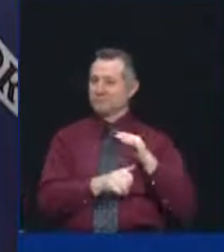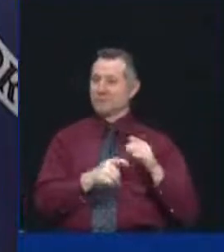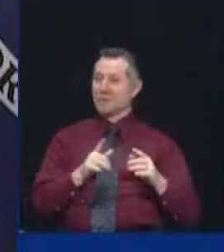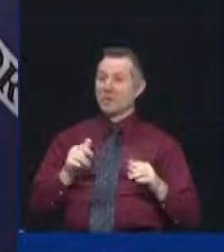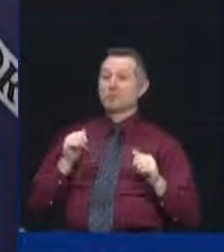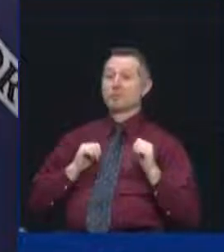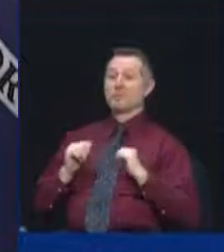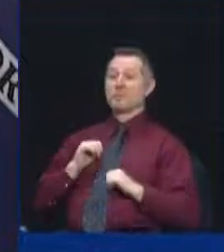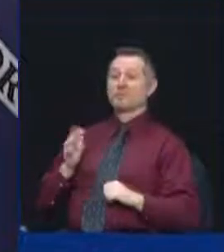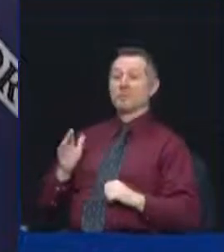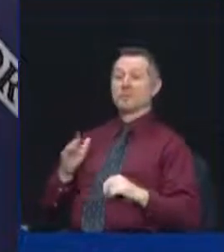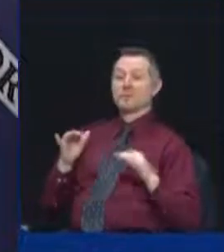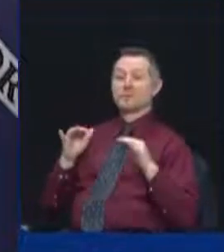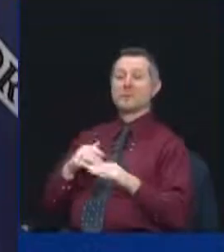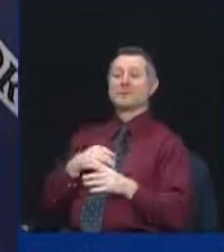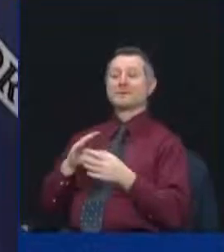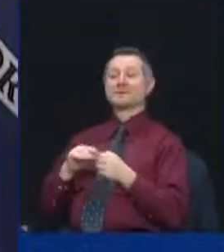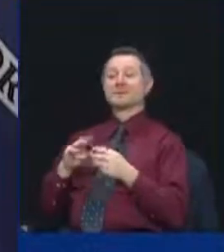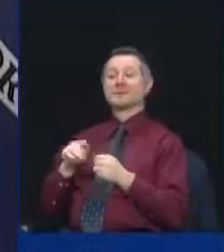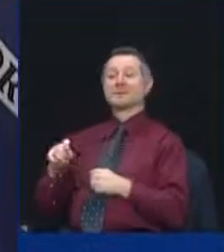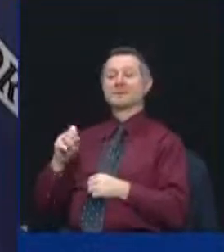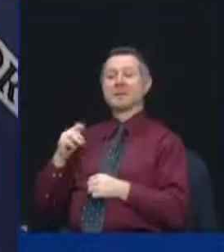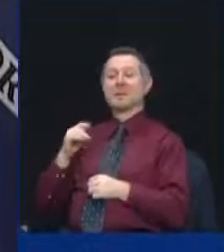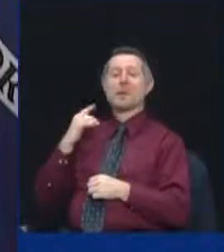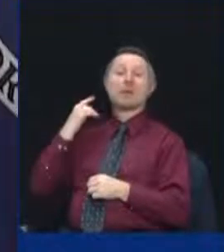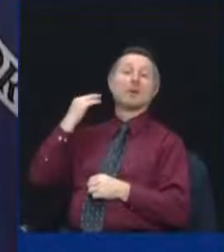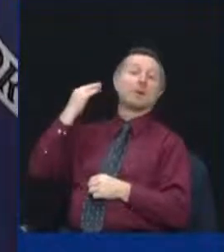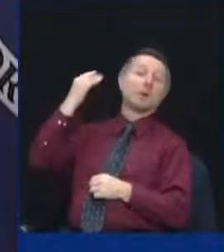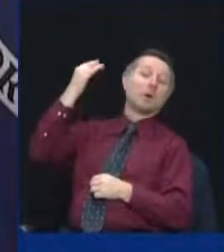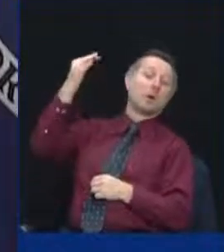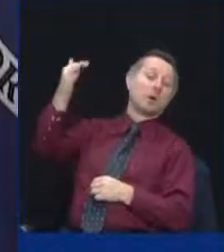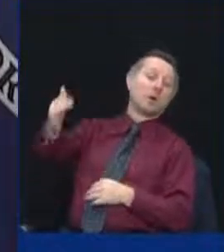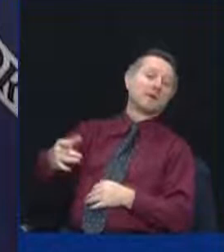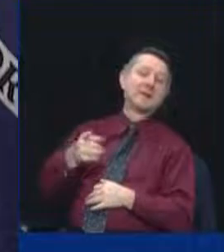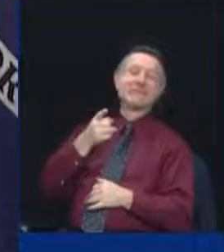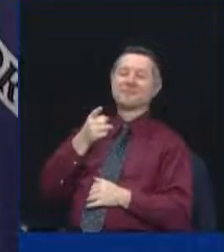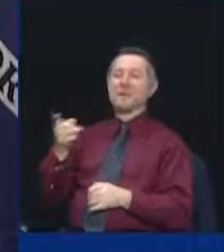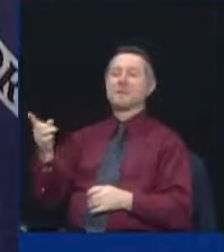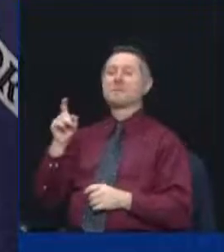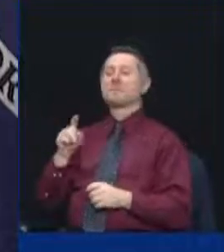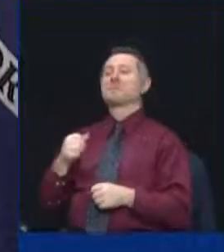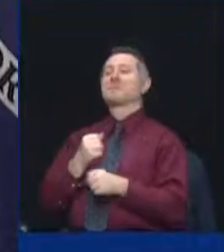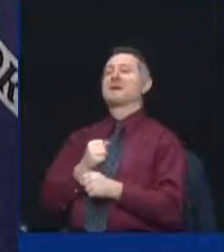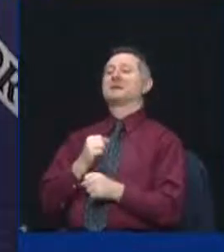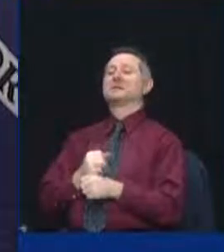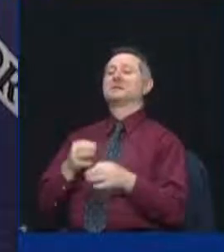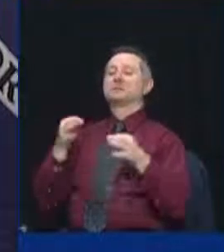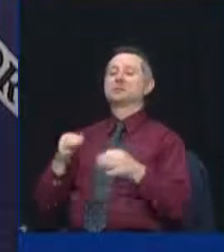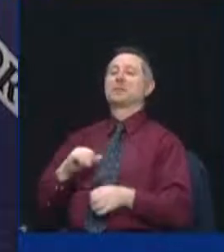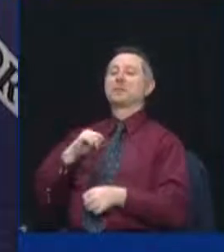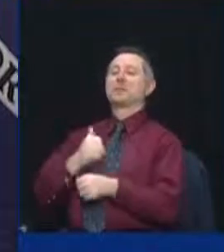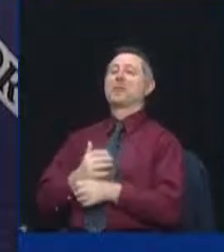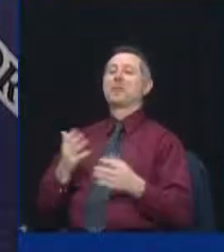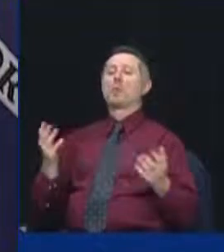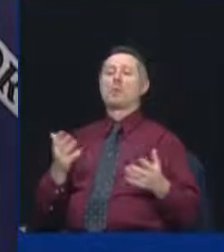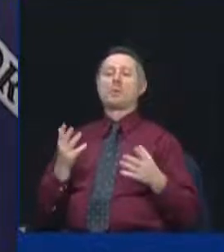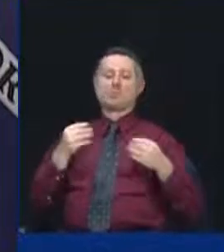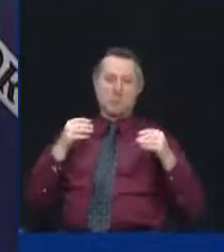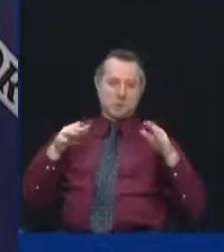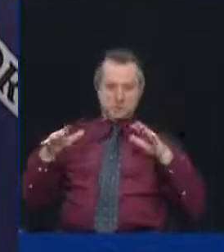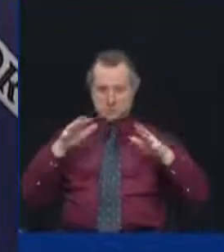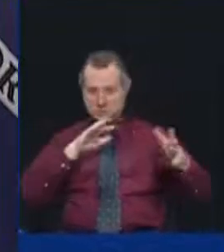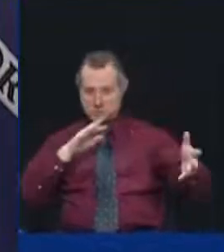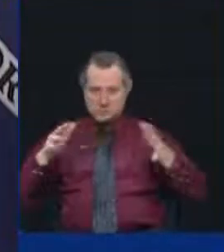is a long way away, and they will have to make a market decision because they need a high